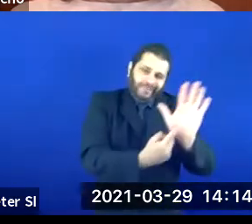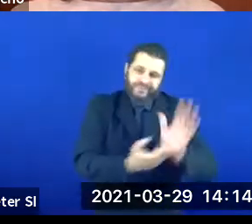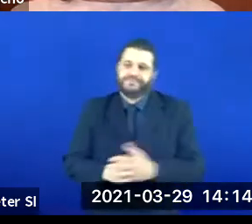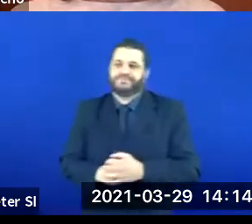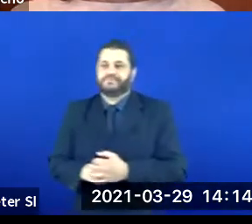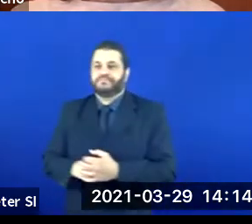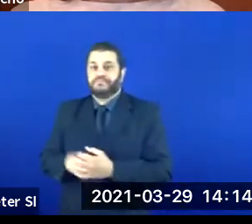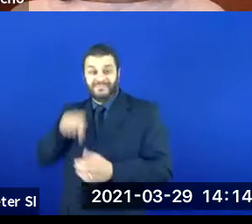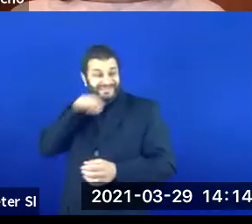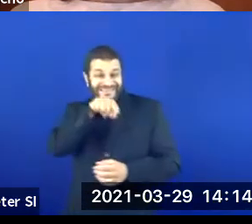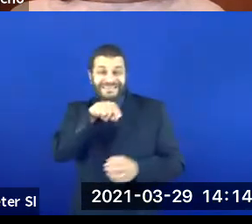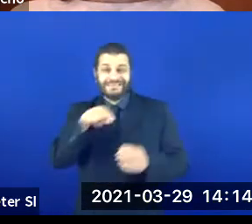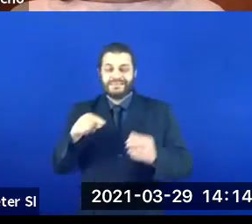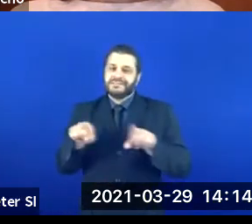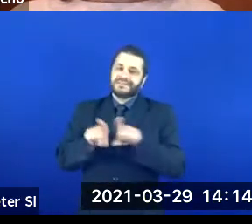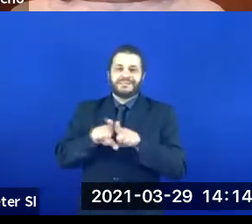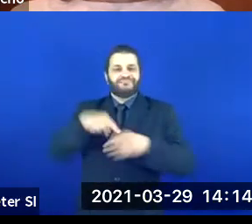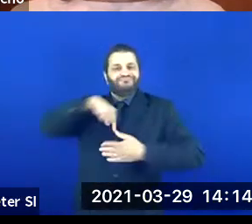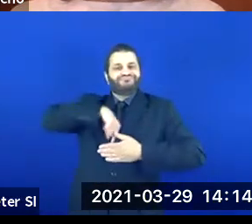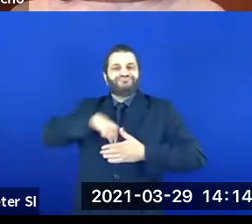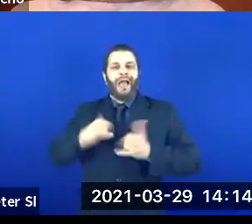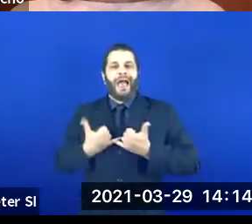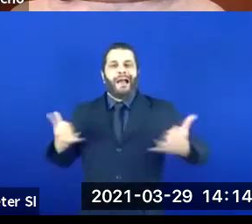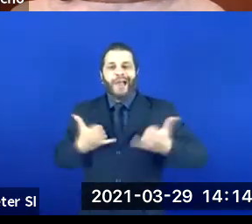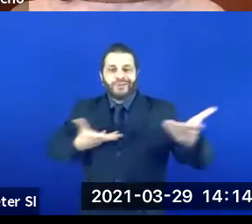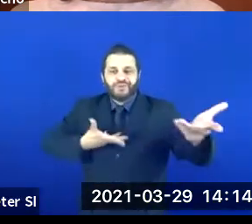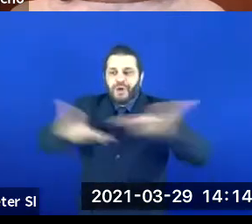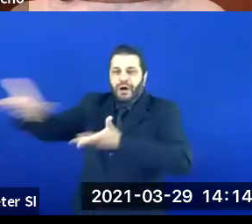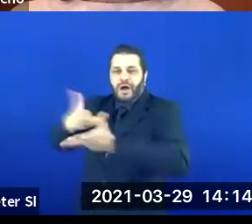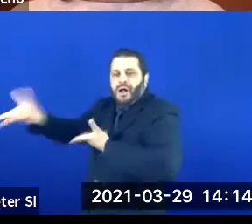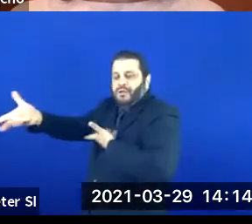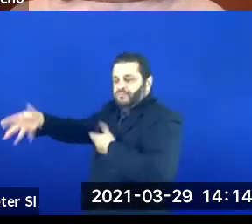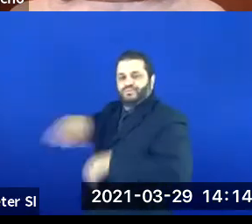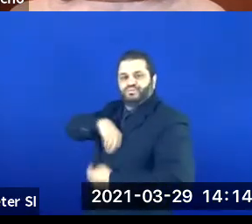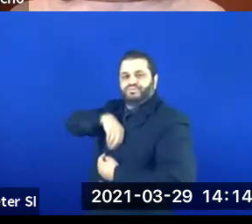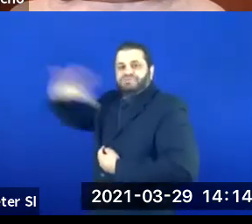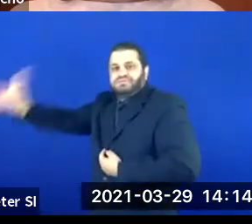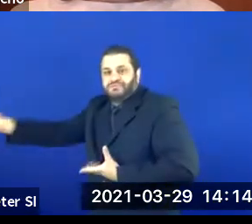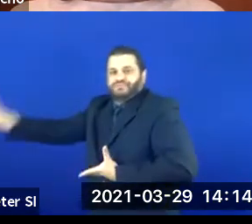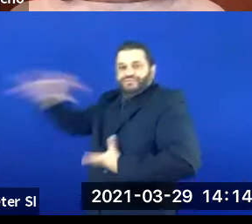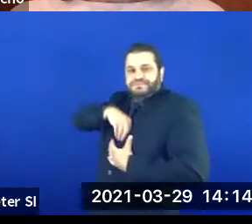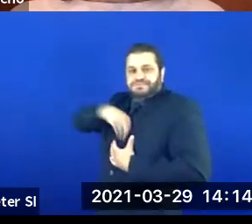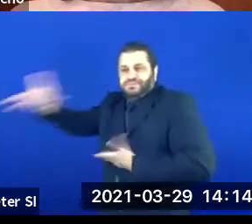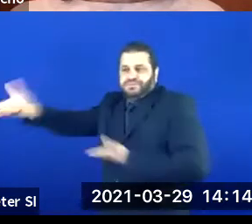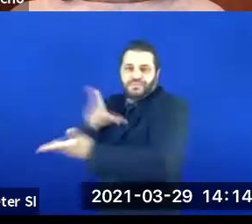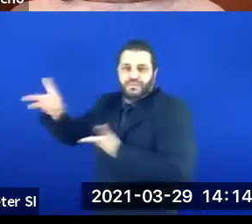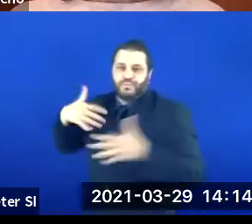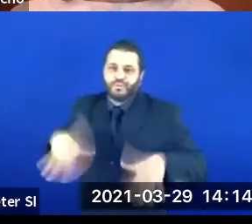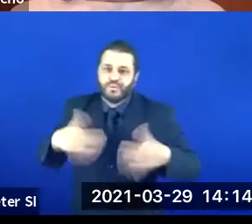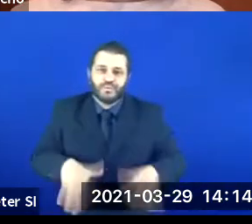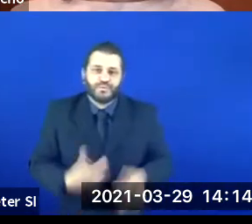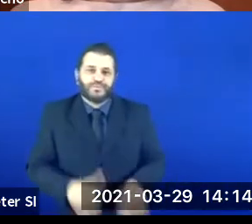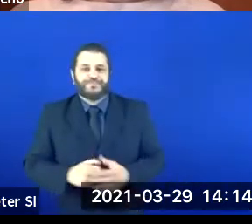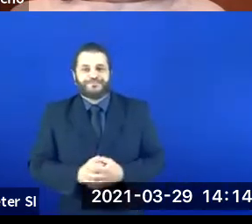I'm actually feeling that I can retire more because I see the youth energy is already out